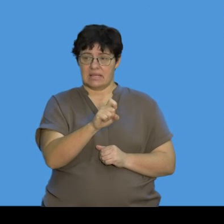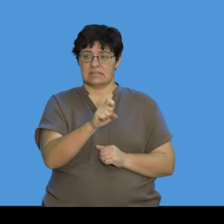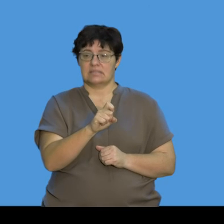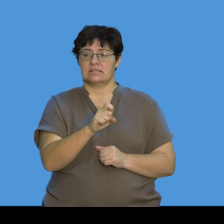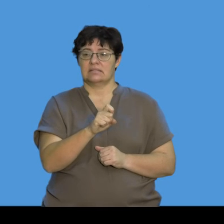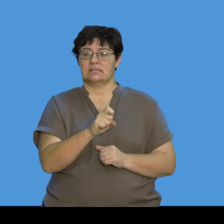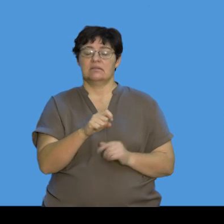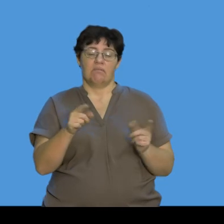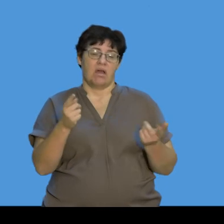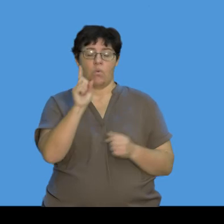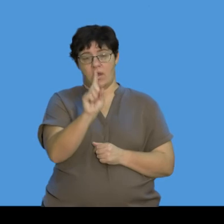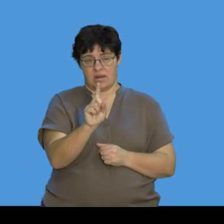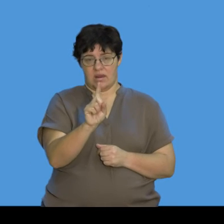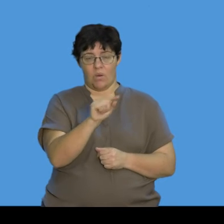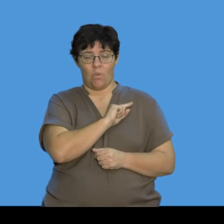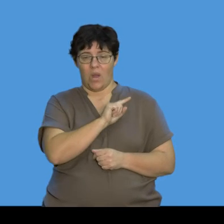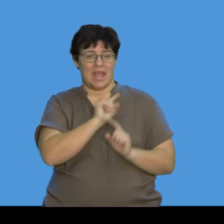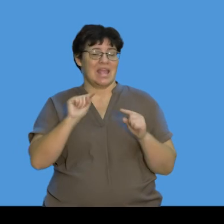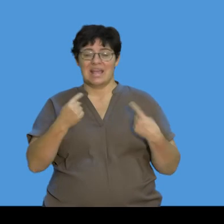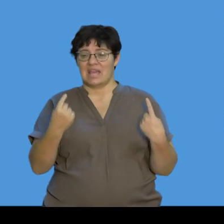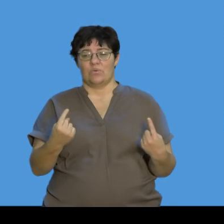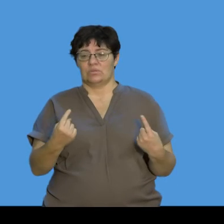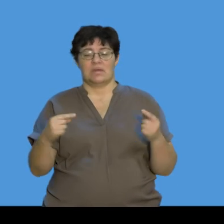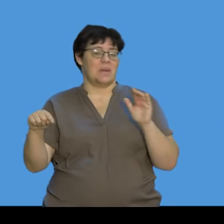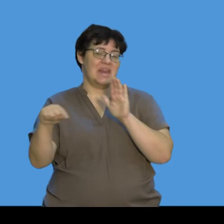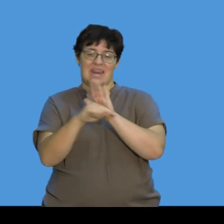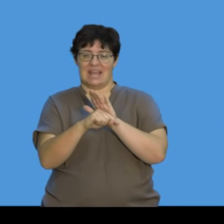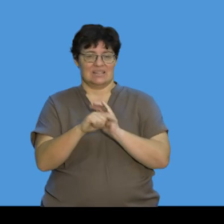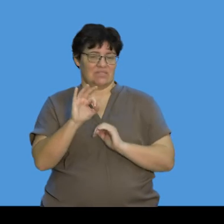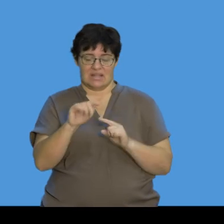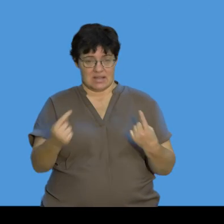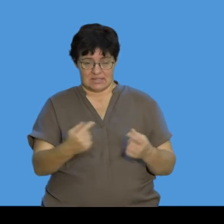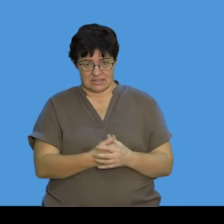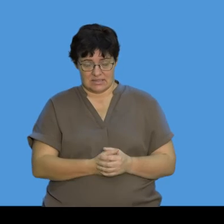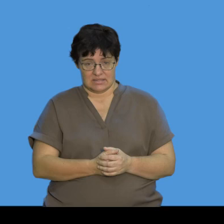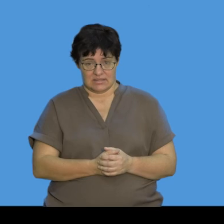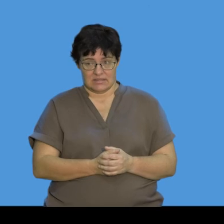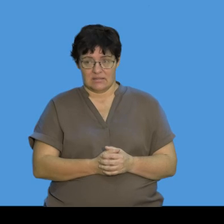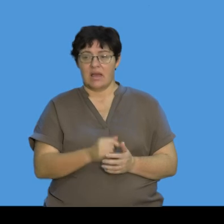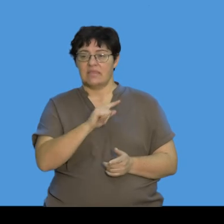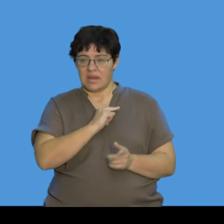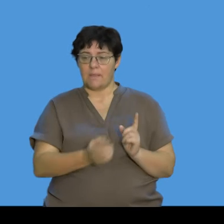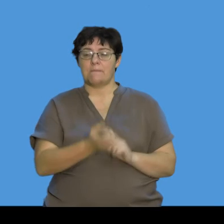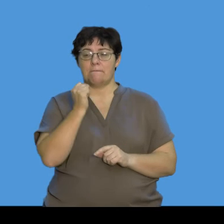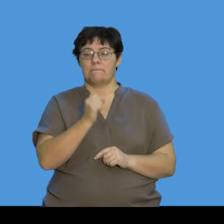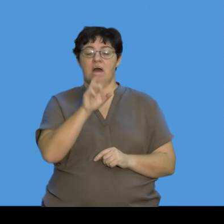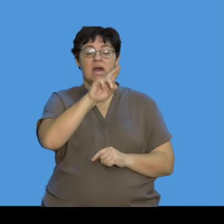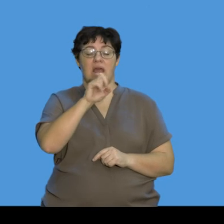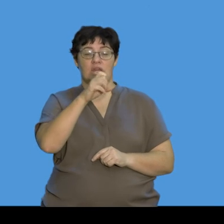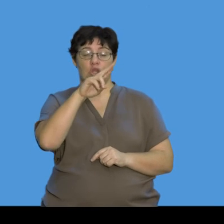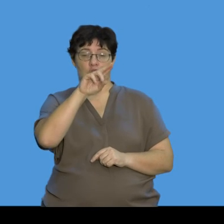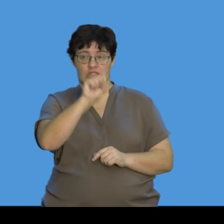equals to 1 because it cannot be equal to negative 3. Then you conclude the